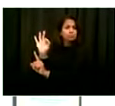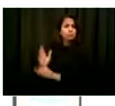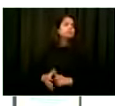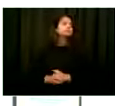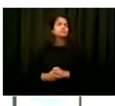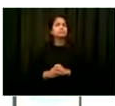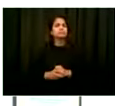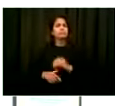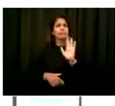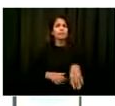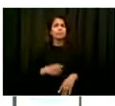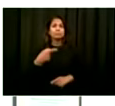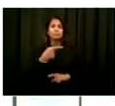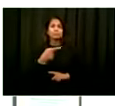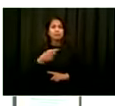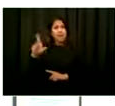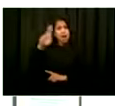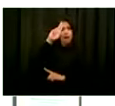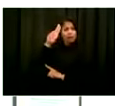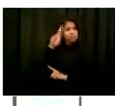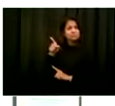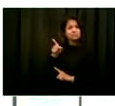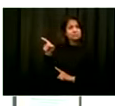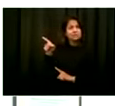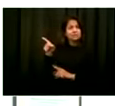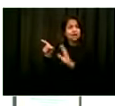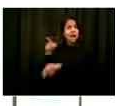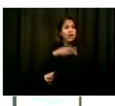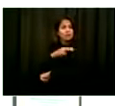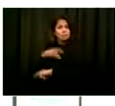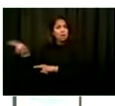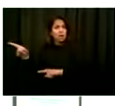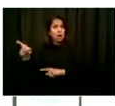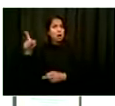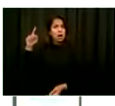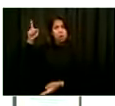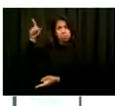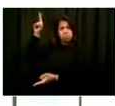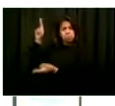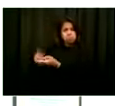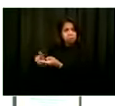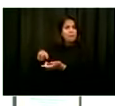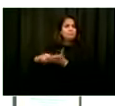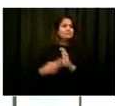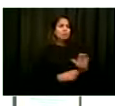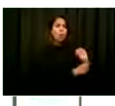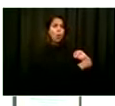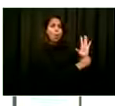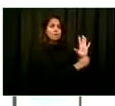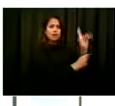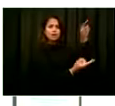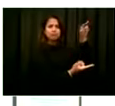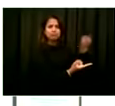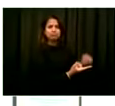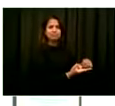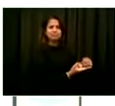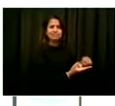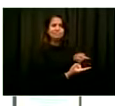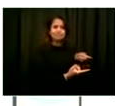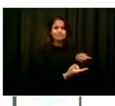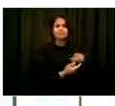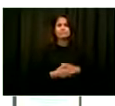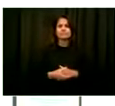around the world in places that are experiencing much more significant increases. And so that's why it's so important for us to